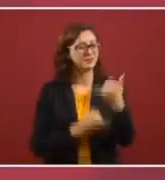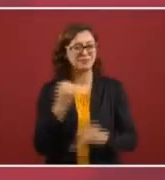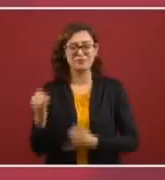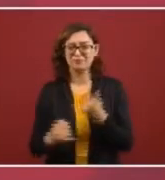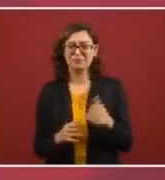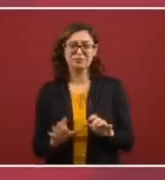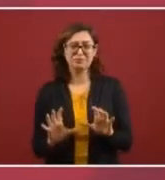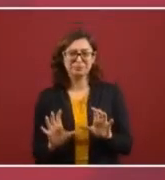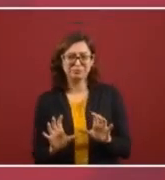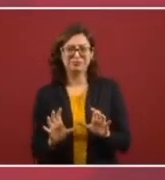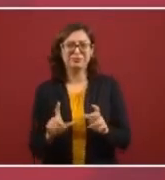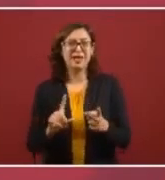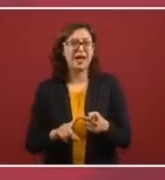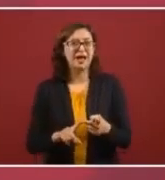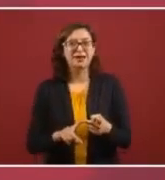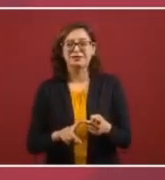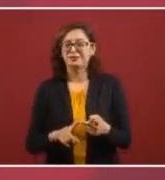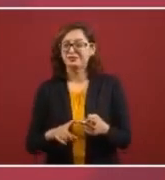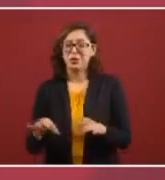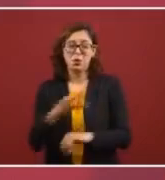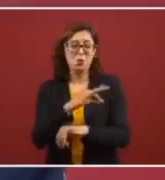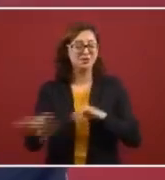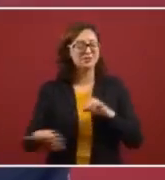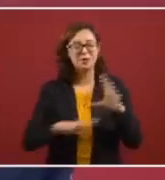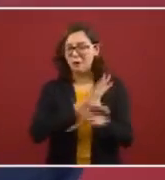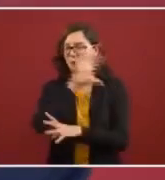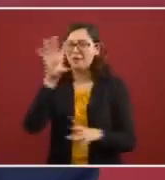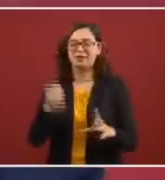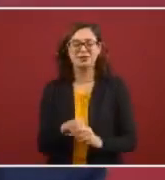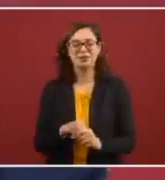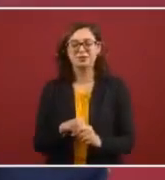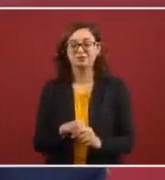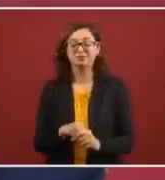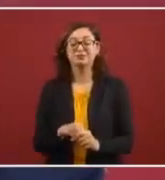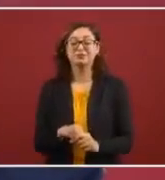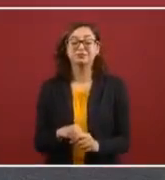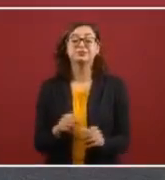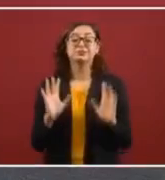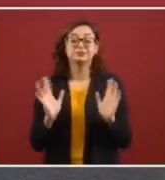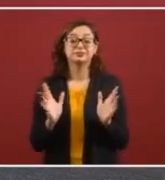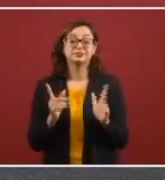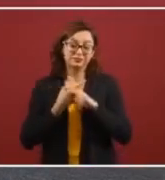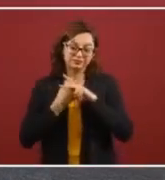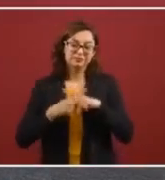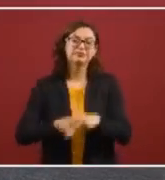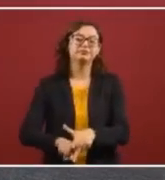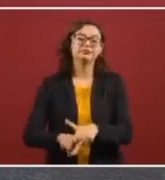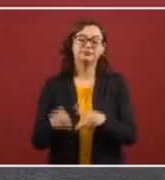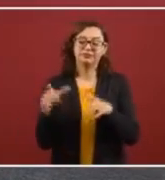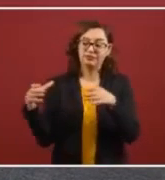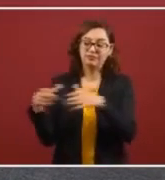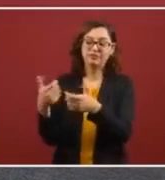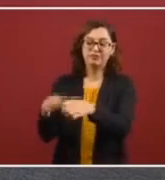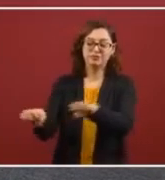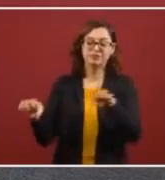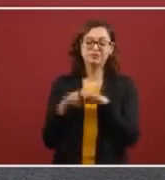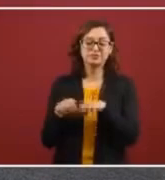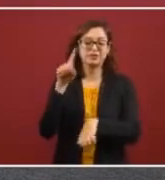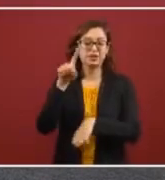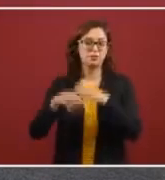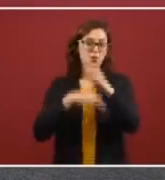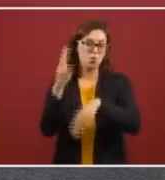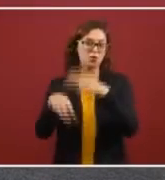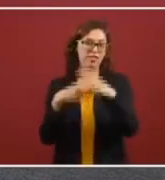the butts of the Yankees at the end. And that's how it went in. So the Astros.